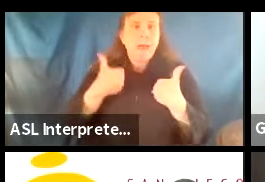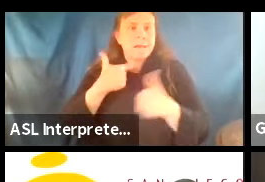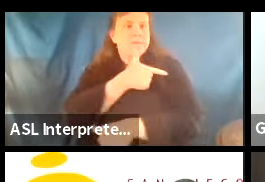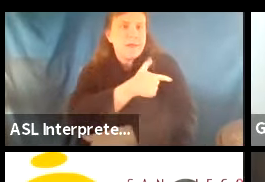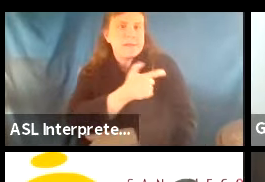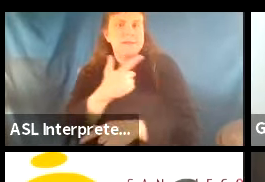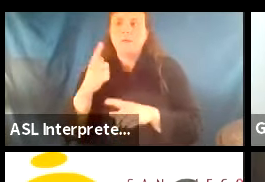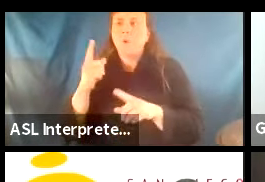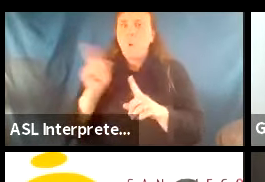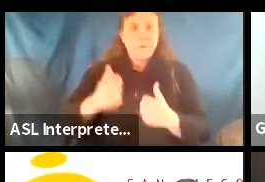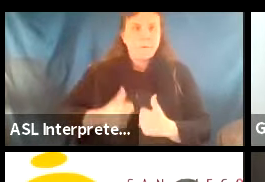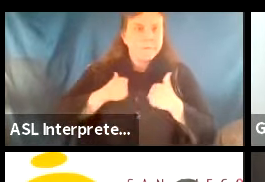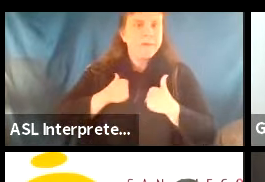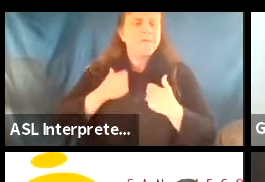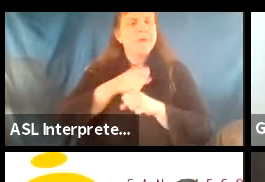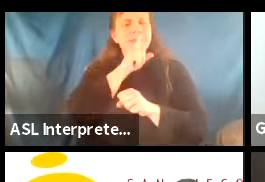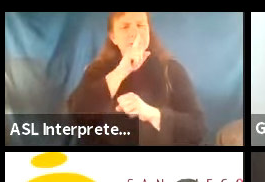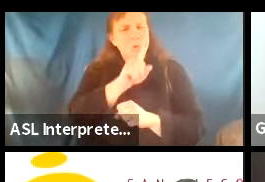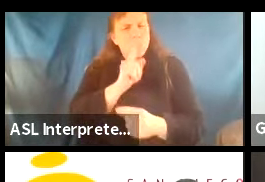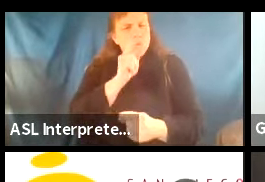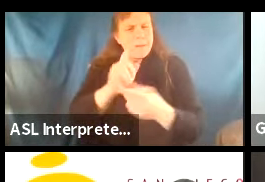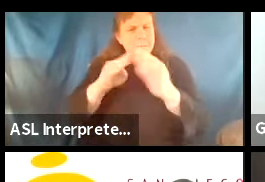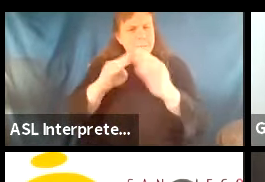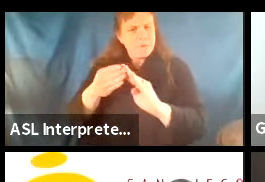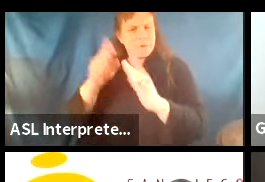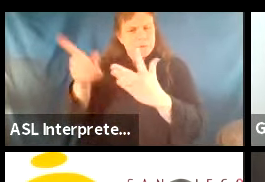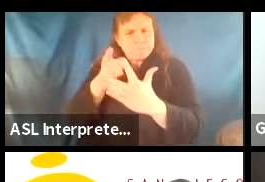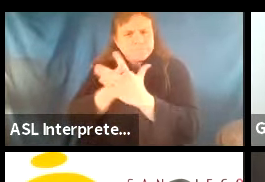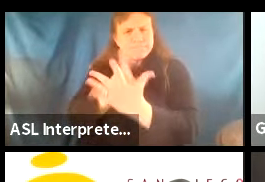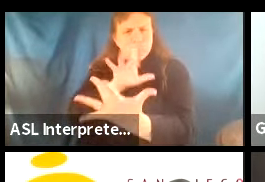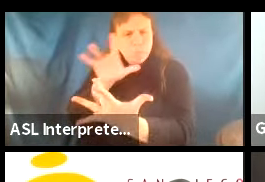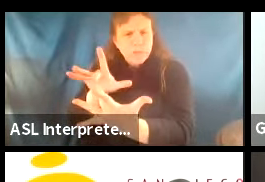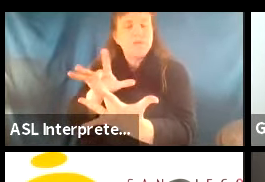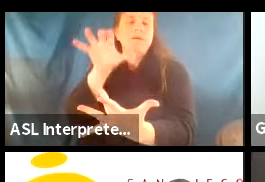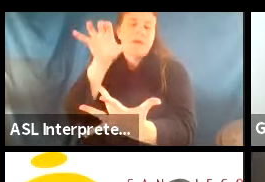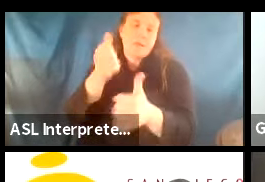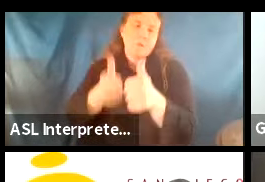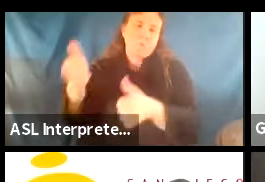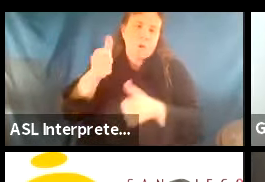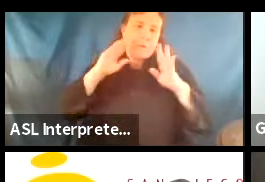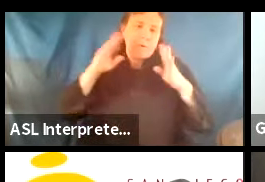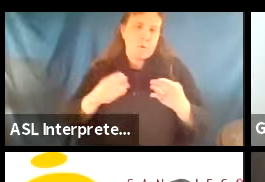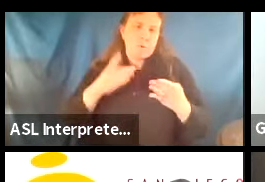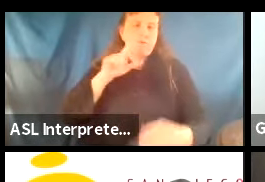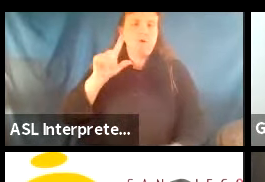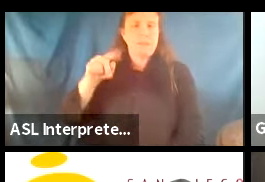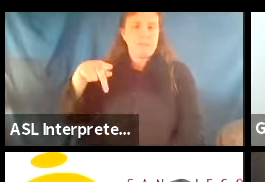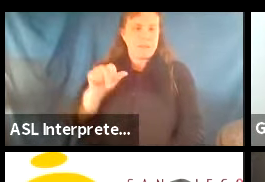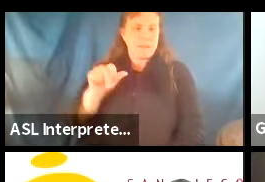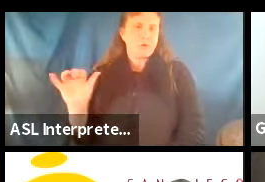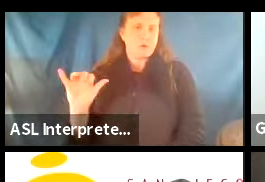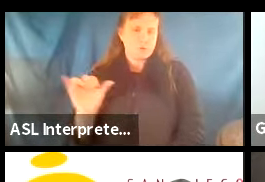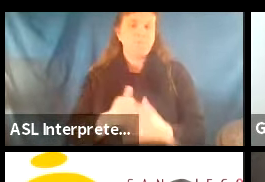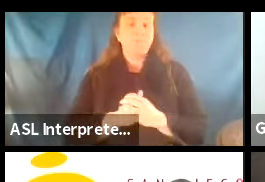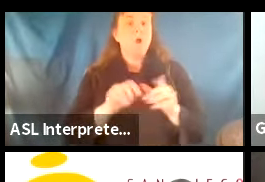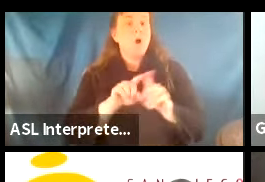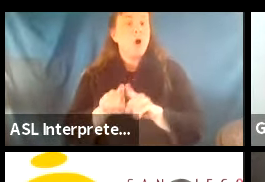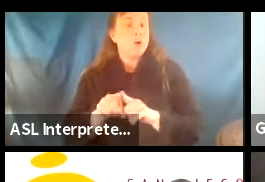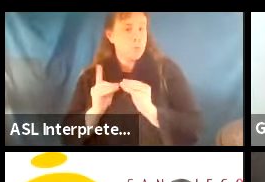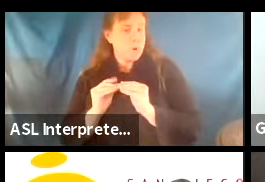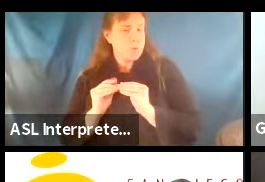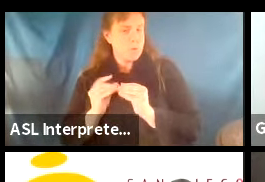the people we need to reach. And so this will be one of the primary focus of the TPA. And the last but not least is